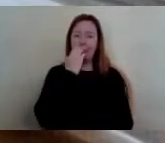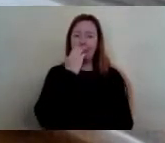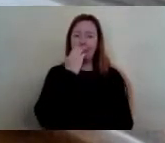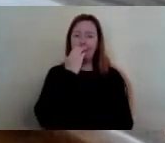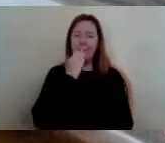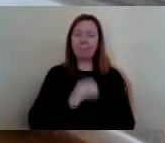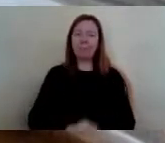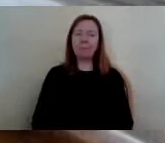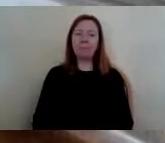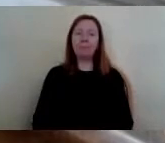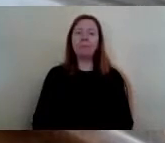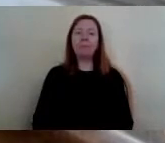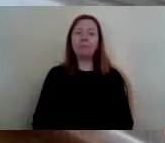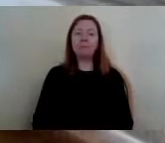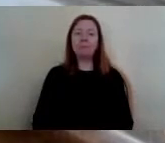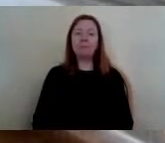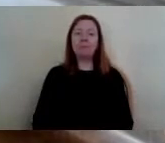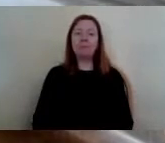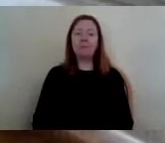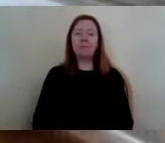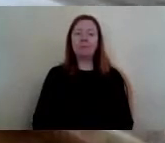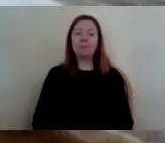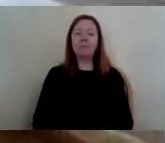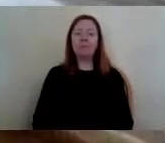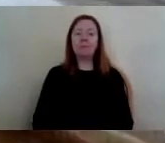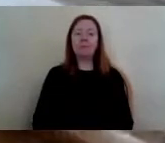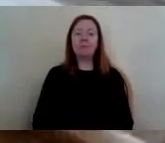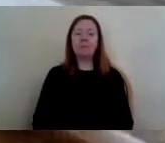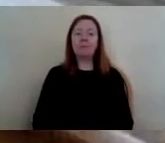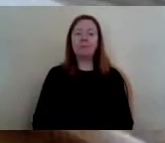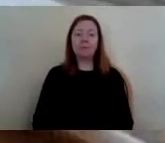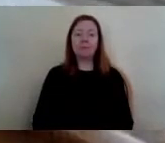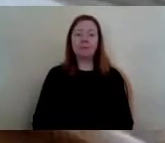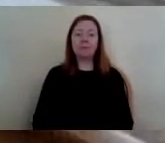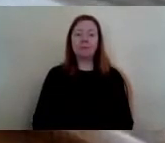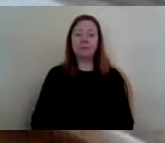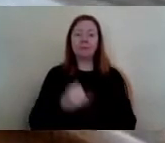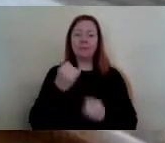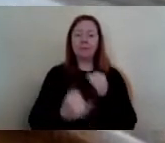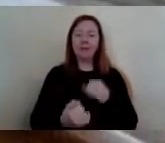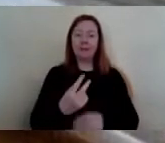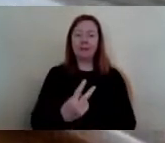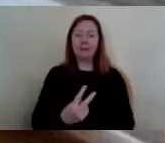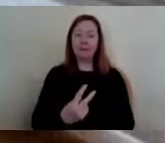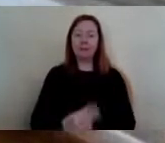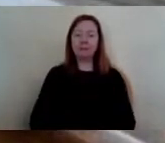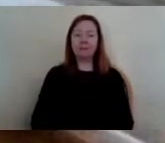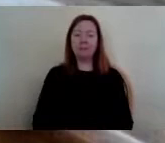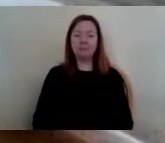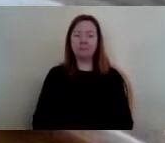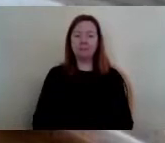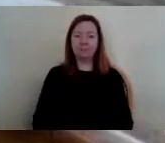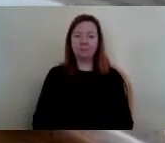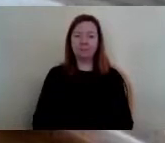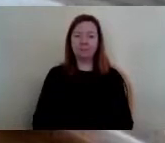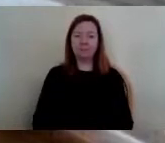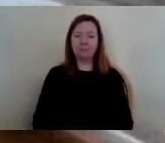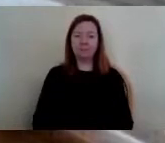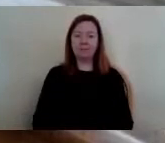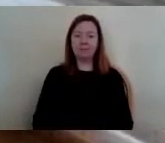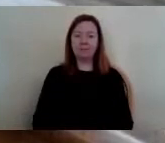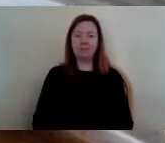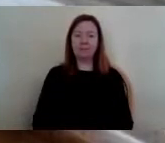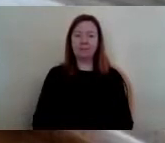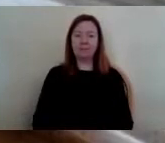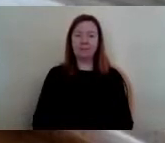three, and press, and back down. Last two, and press, and